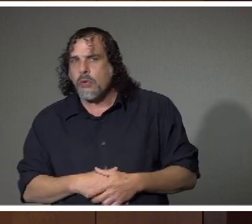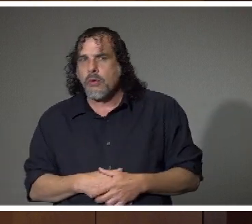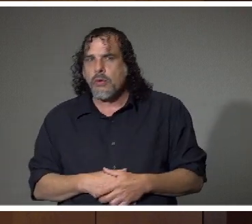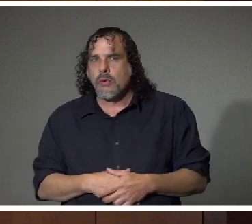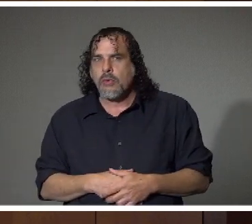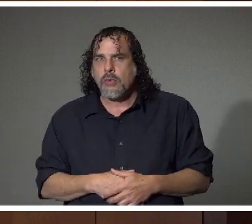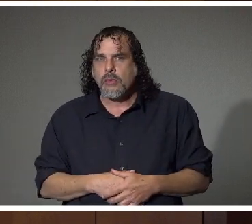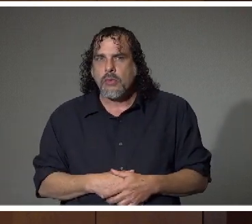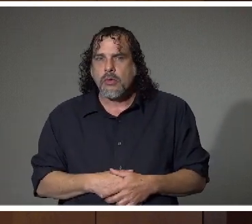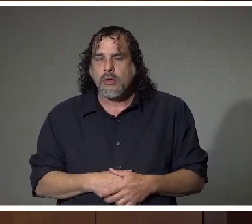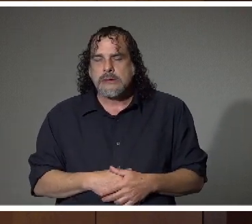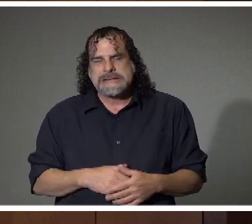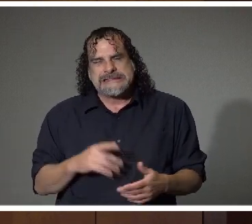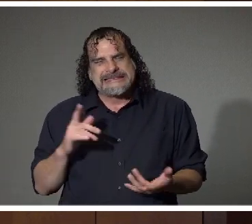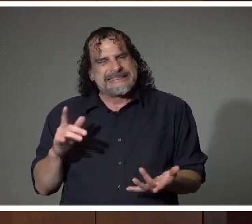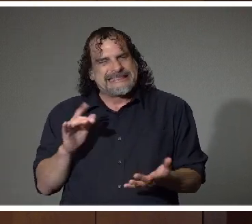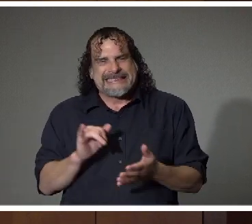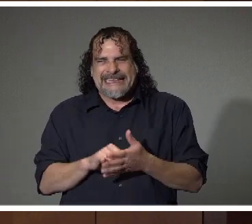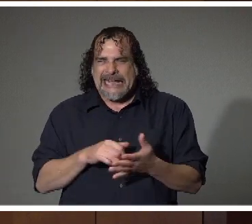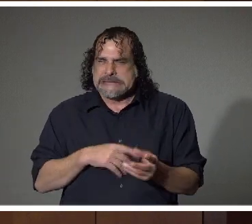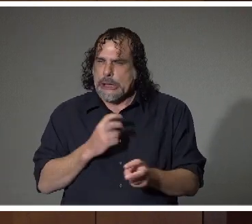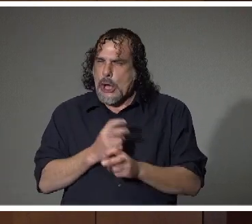It's very difficult to speculate.